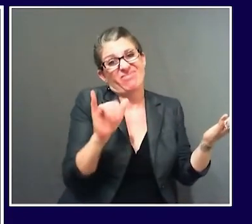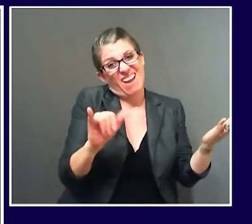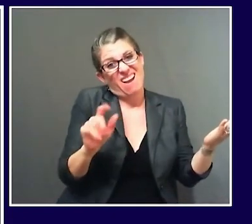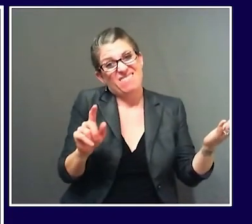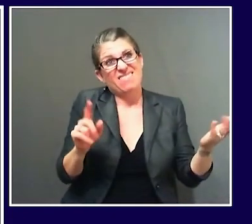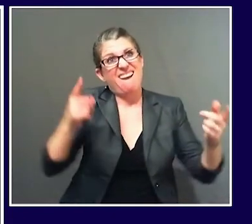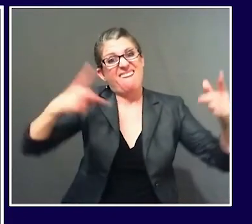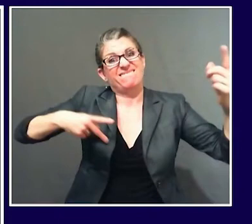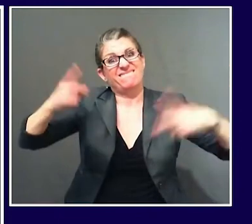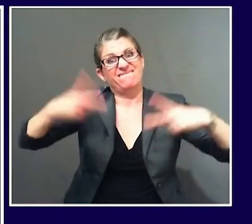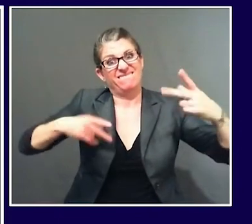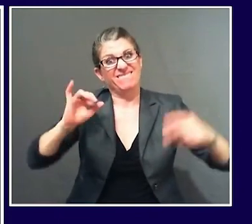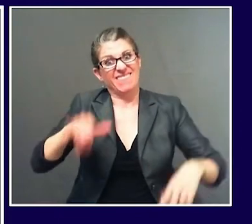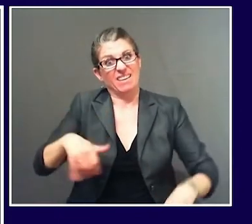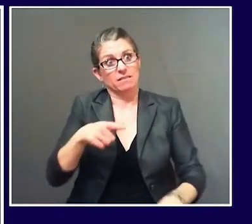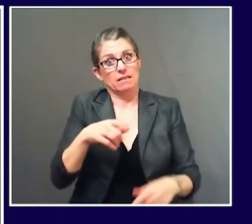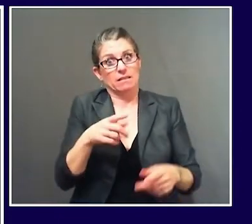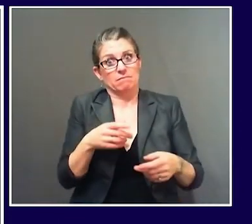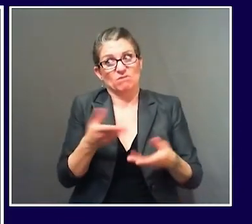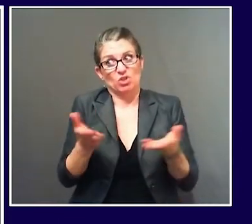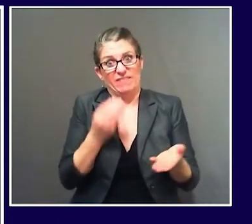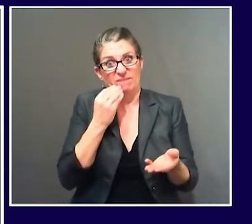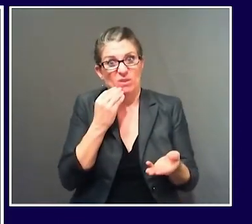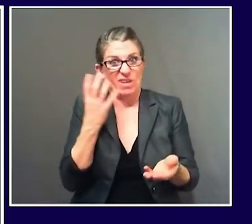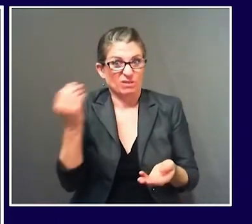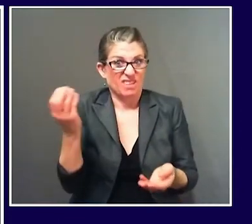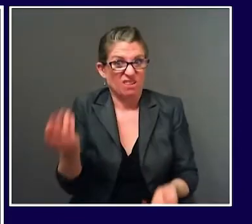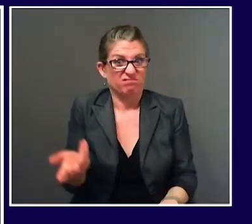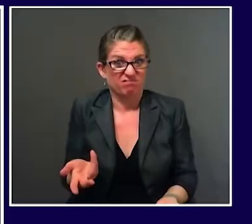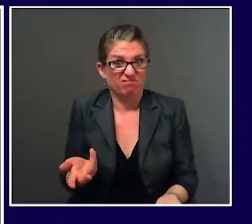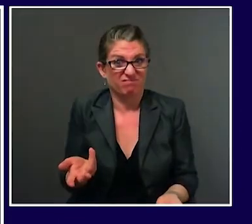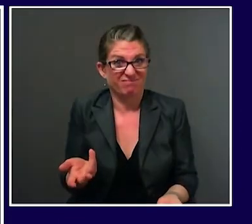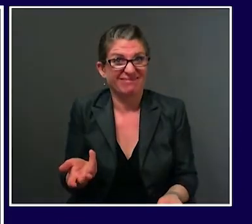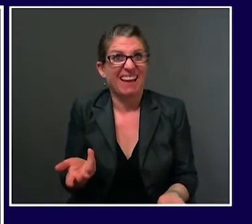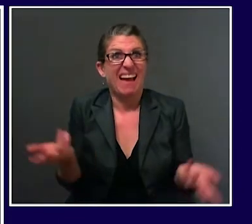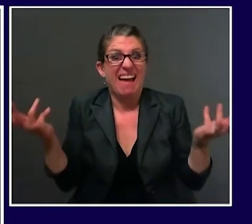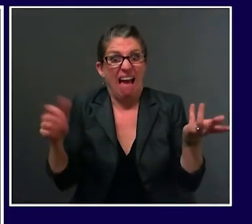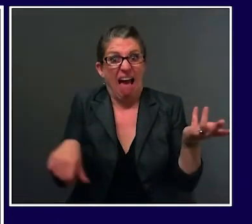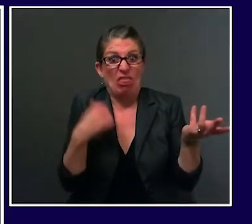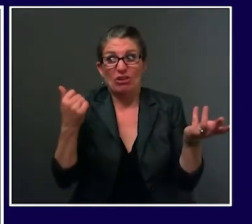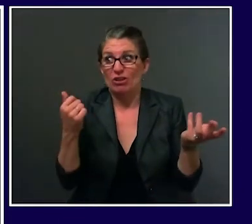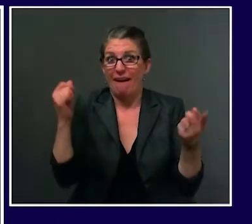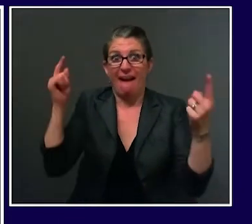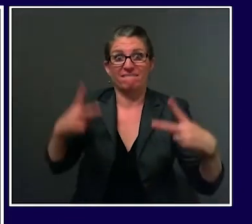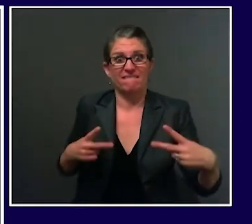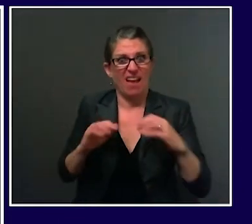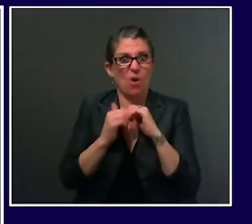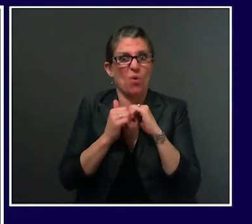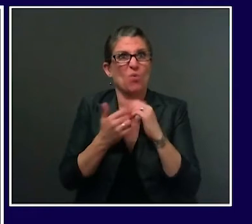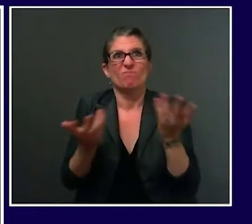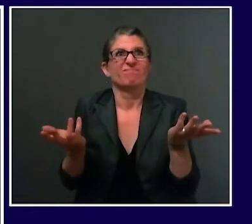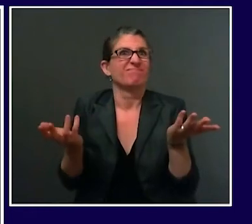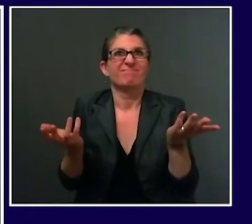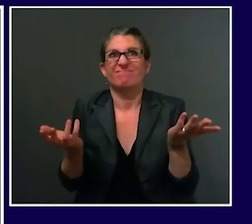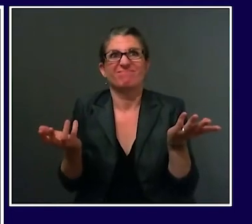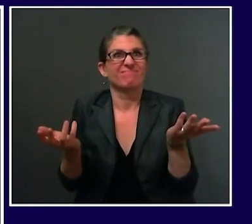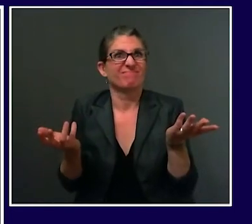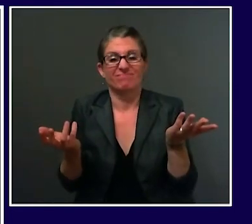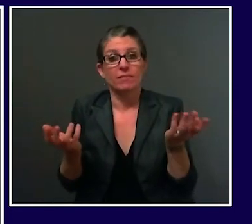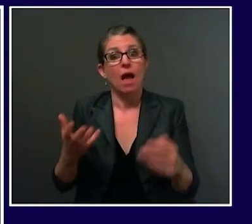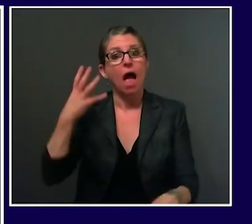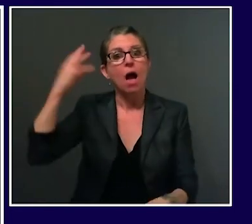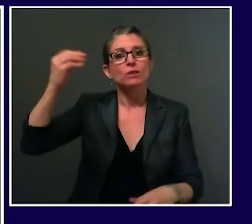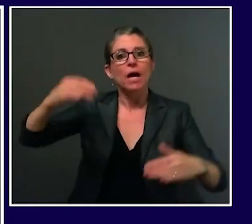data that suggest that the risk of transmission in outdoor settings is less, if not significantly